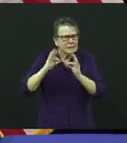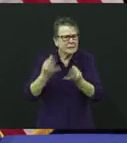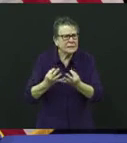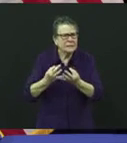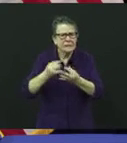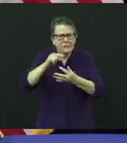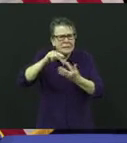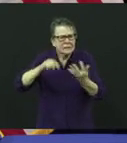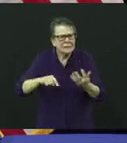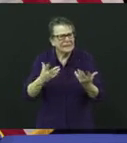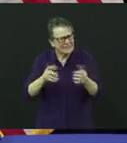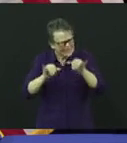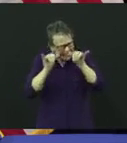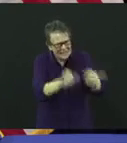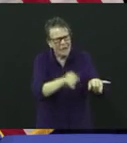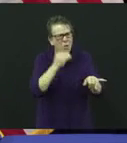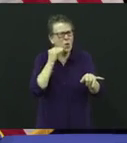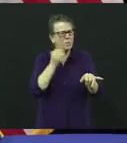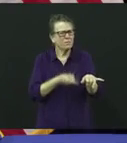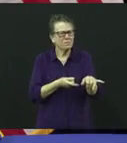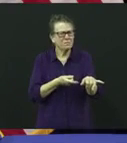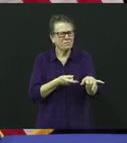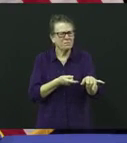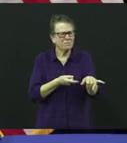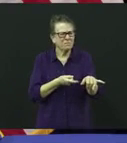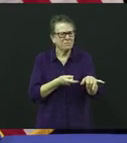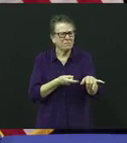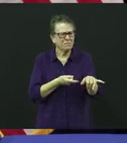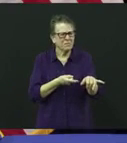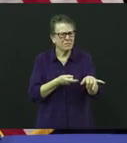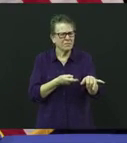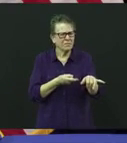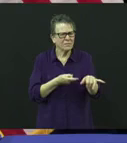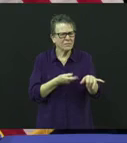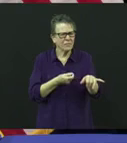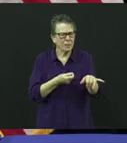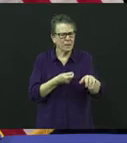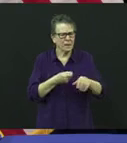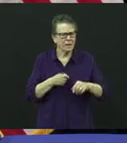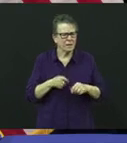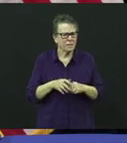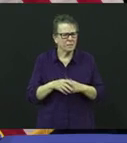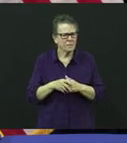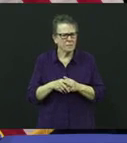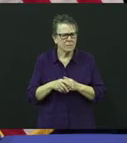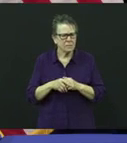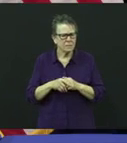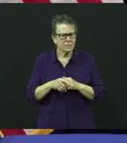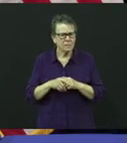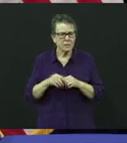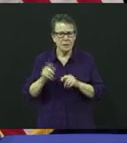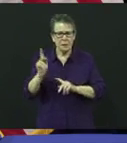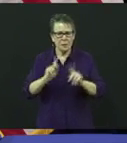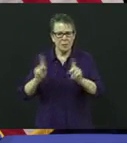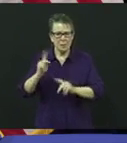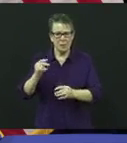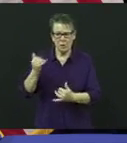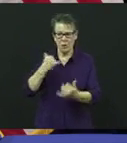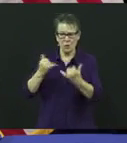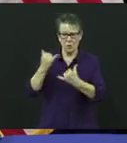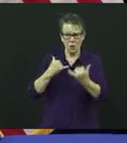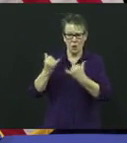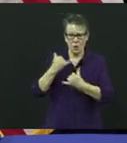phone number. Again, if you're working, we've gotten a few of these. I've gotten a couple directly to me where the firm is not complying with what